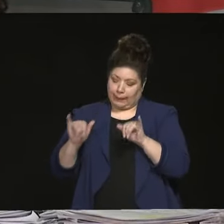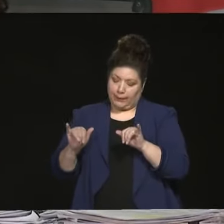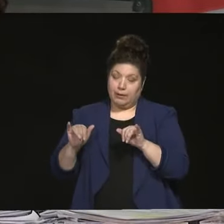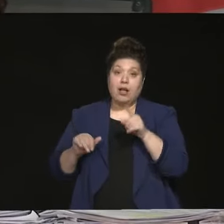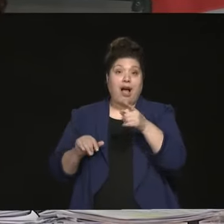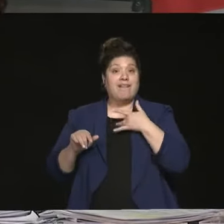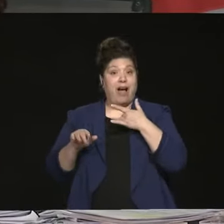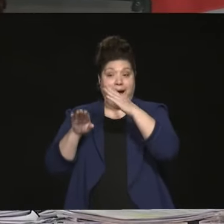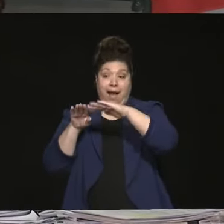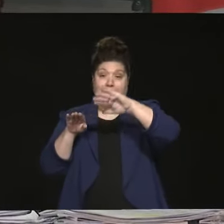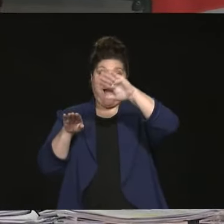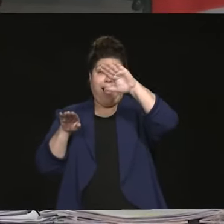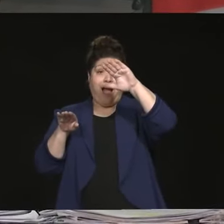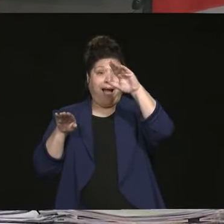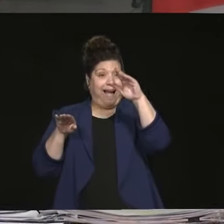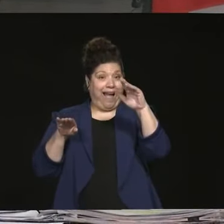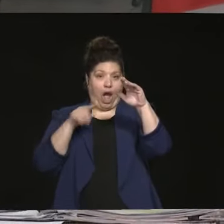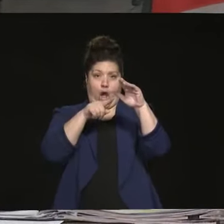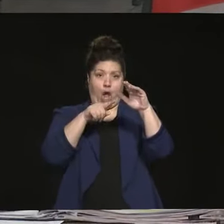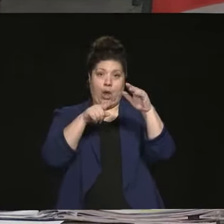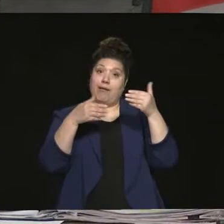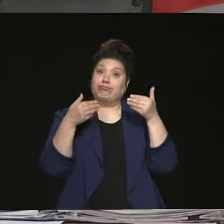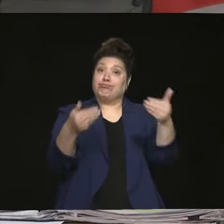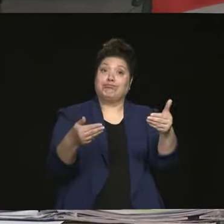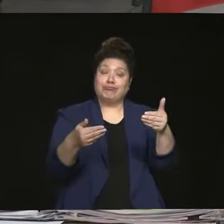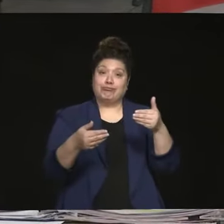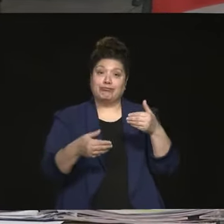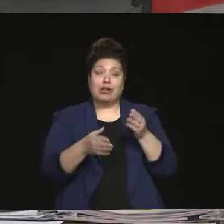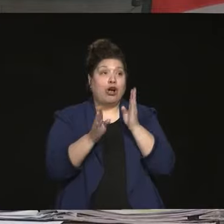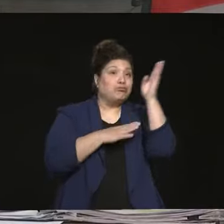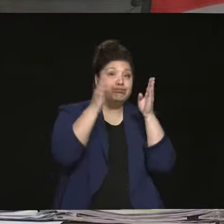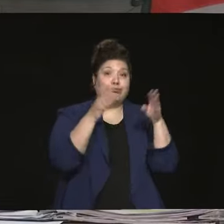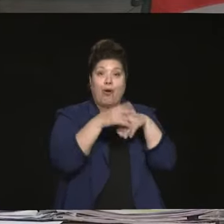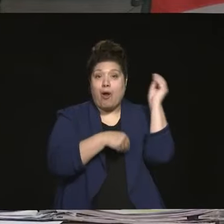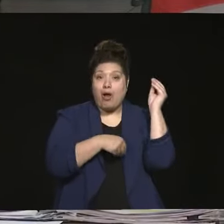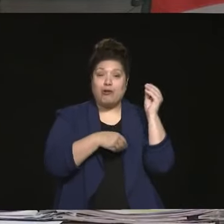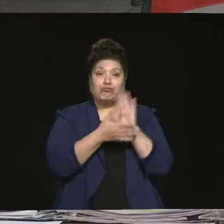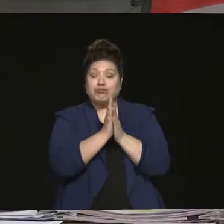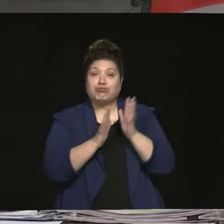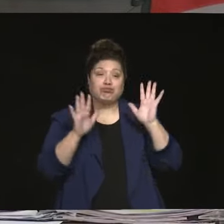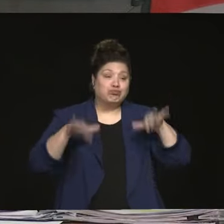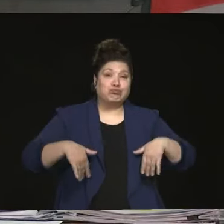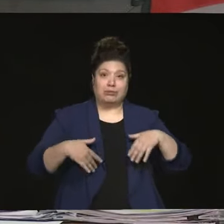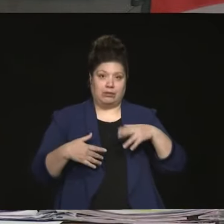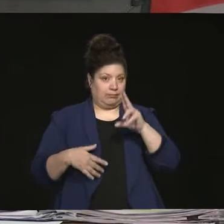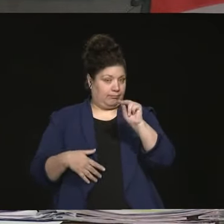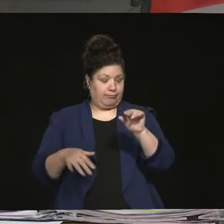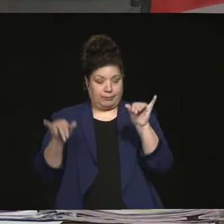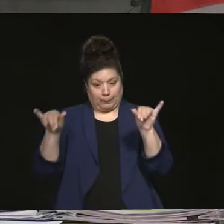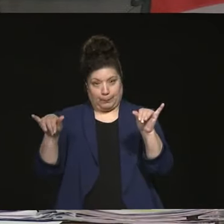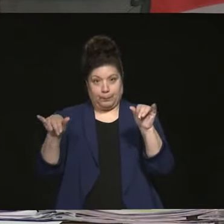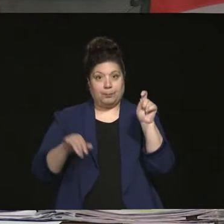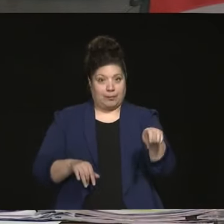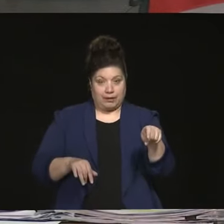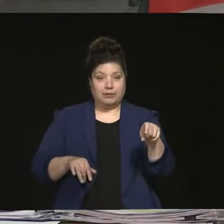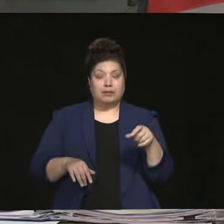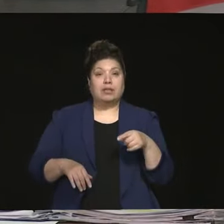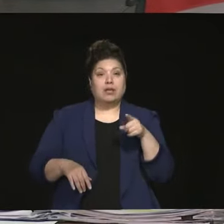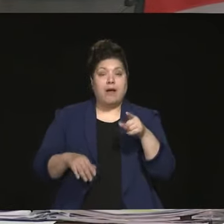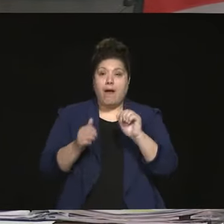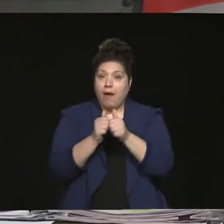number of cases has been reduced, transmission dynamics. So when we talked about the